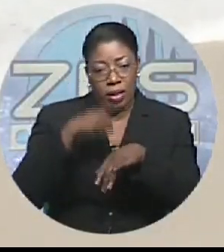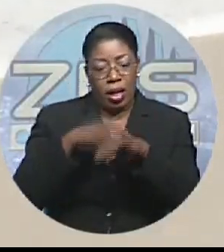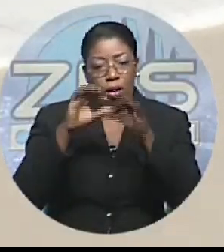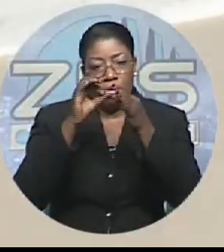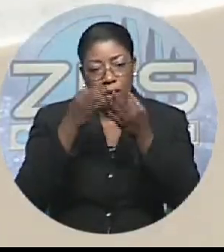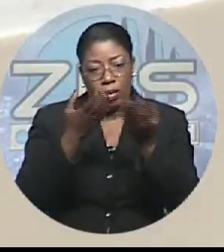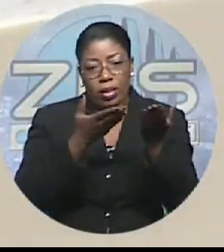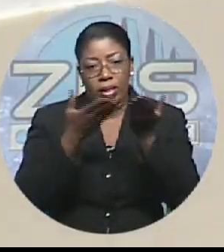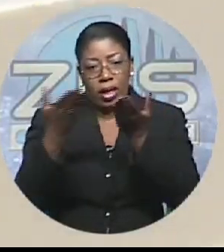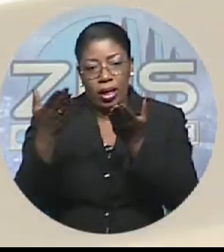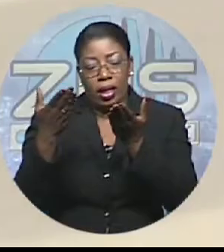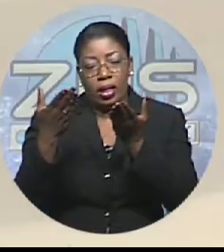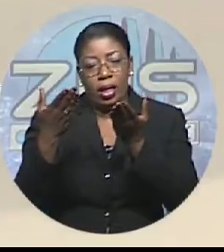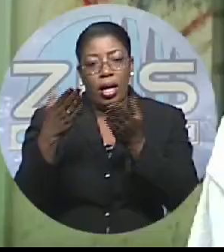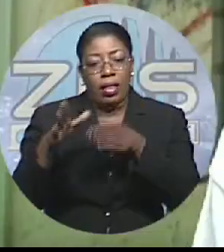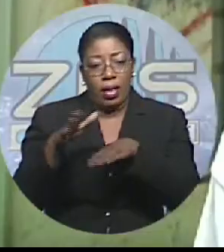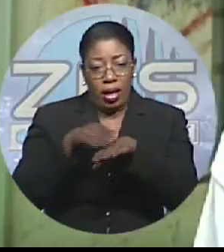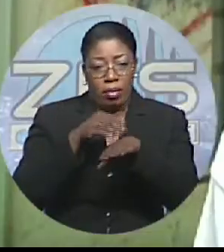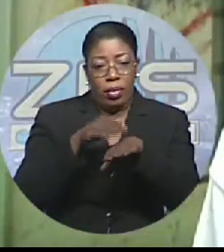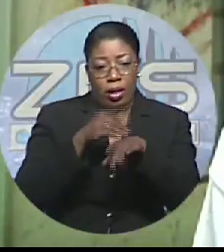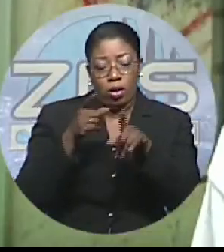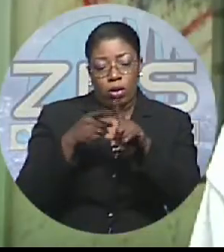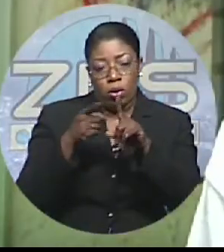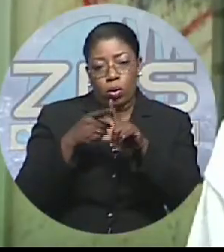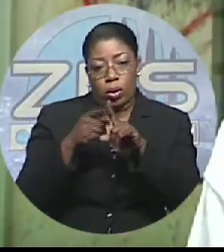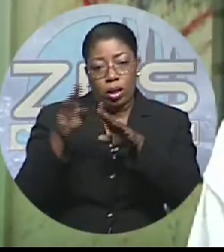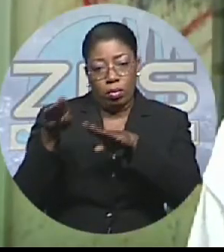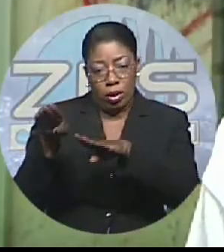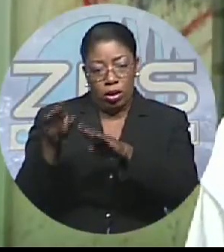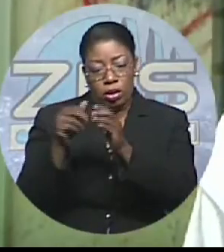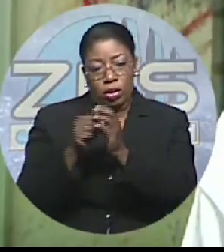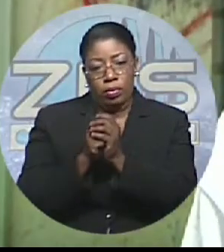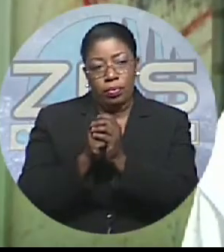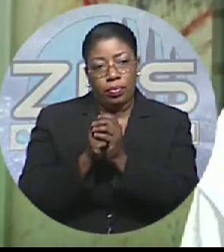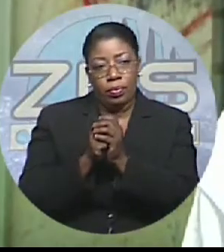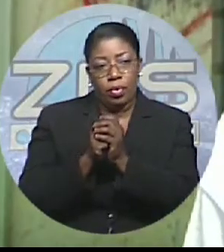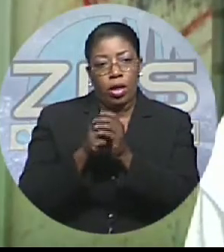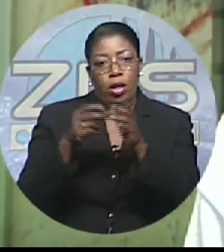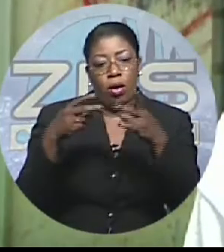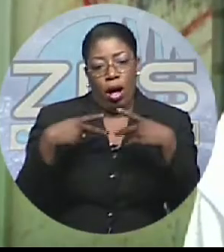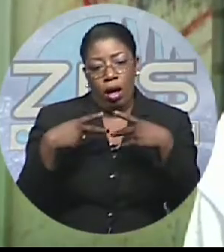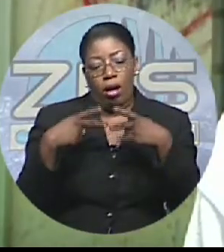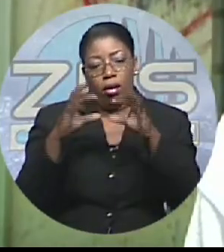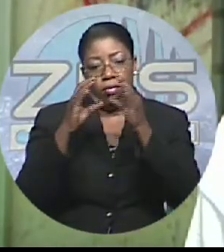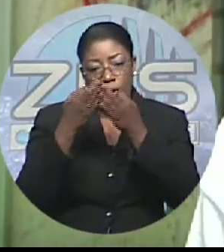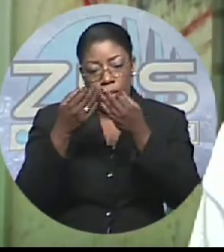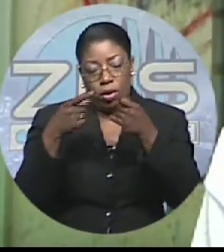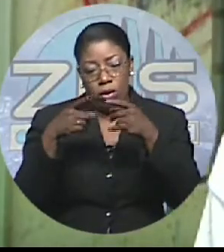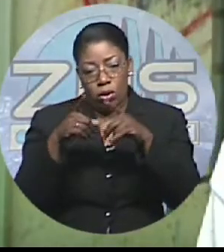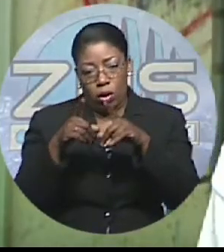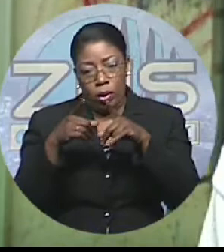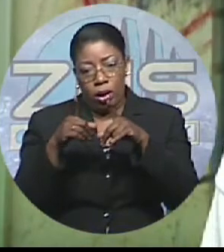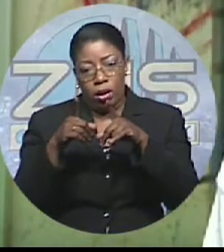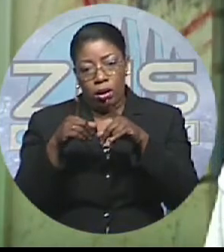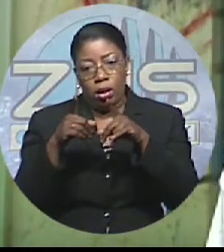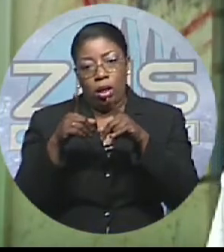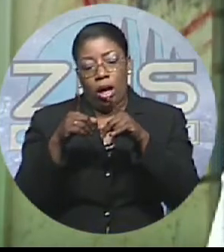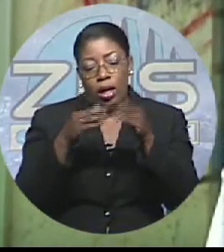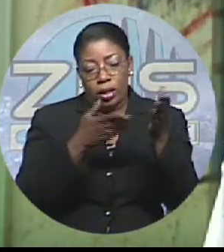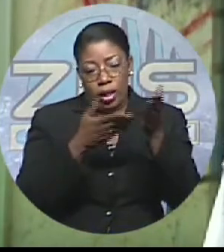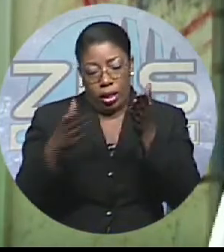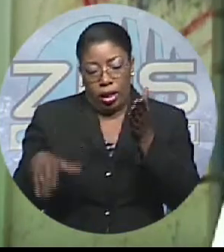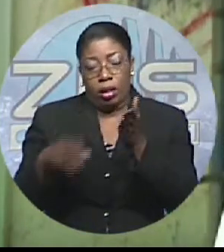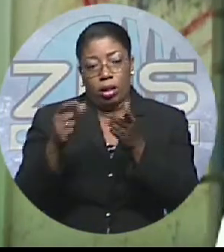families taking their pets to the beach. We also have issues on during the summer months, families taking their dogs to the beaches to have a